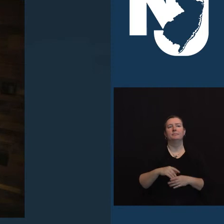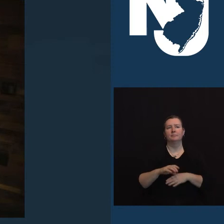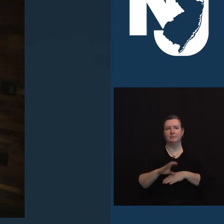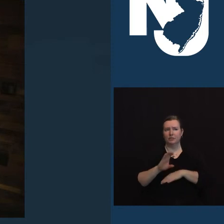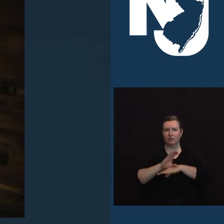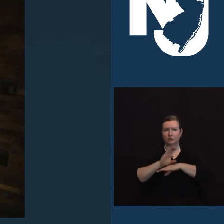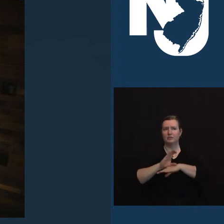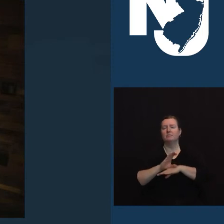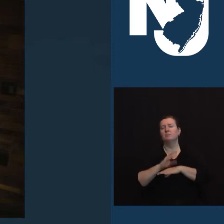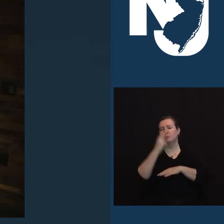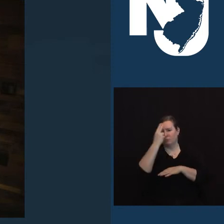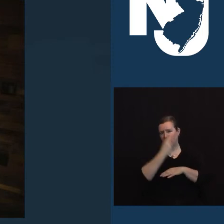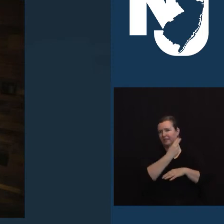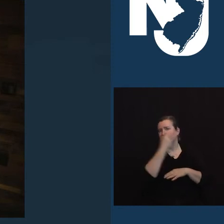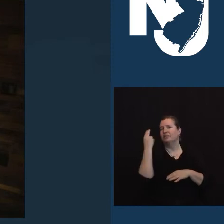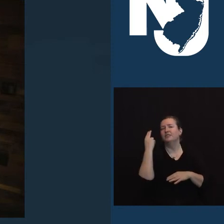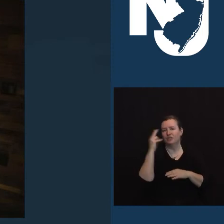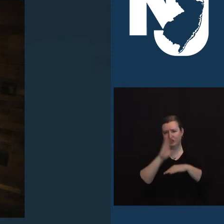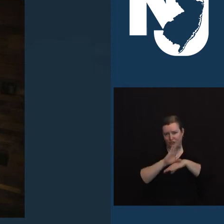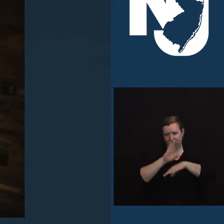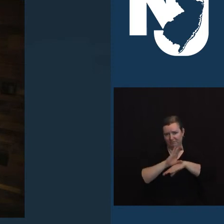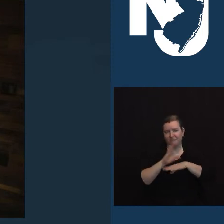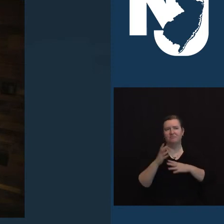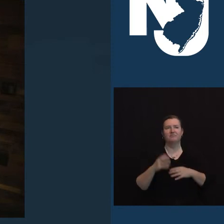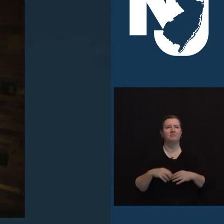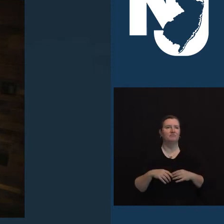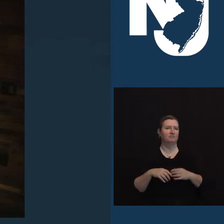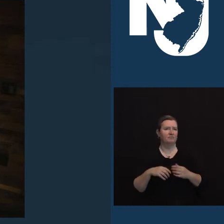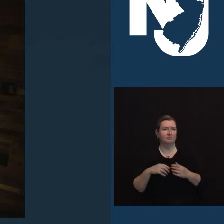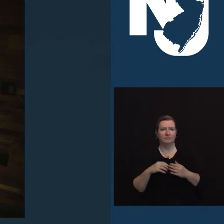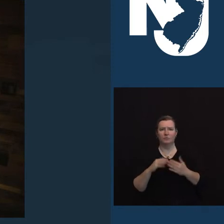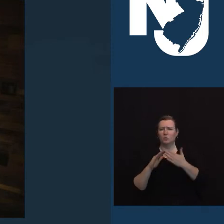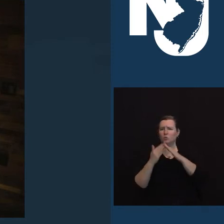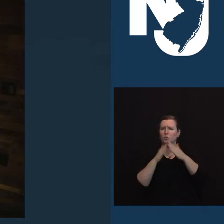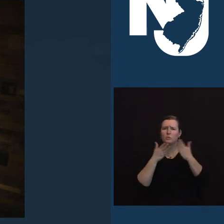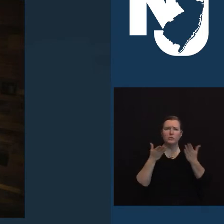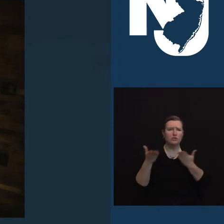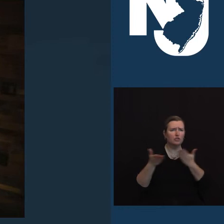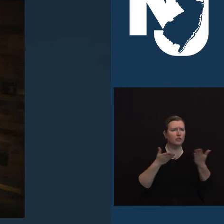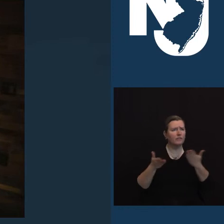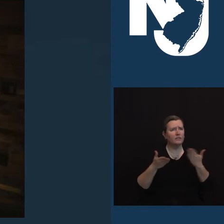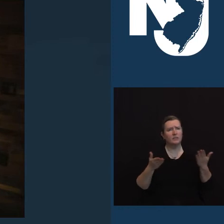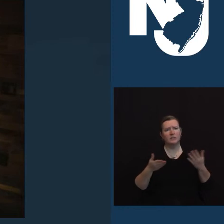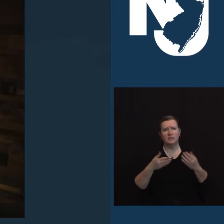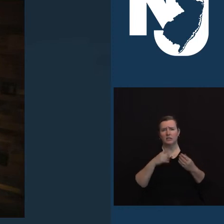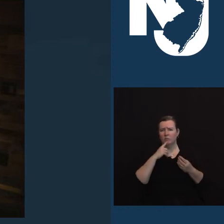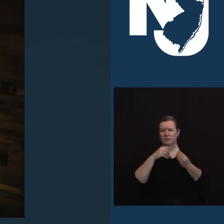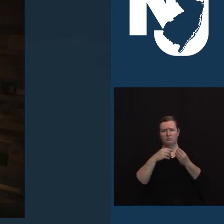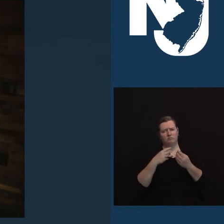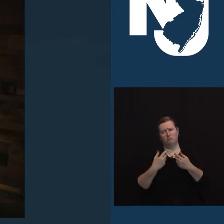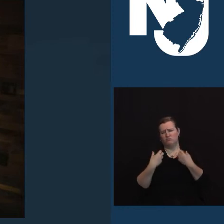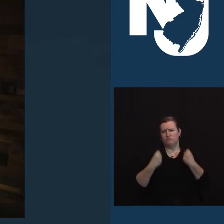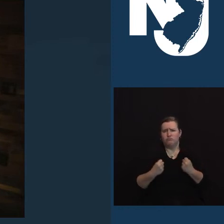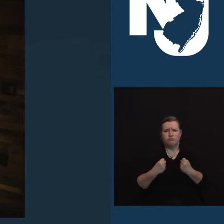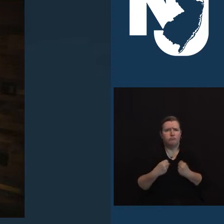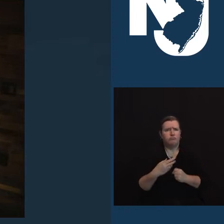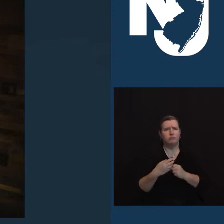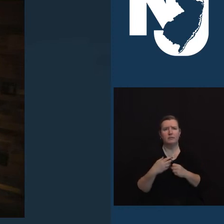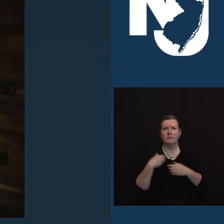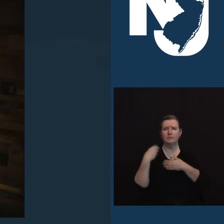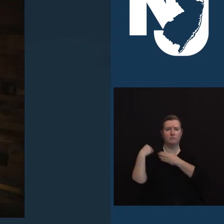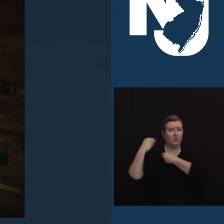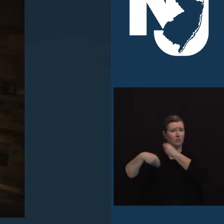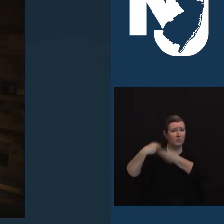Church. Community service ran in TJ's blood. The Luna family legacy in Lodi goes back more than